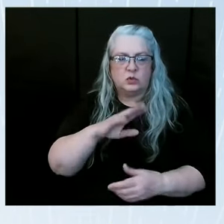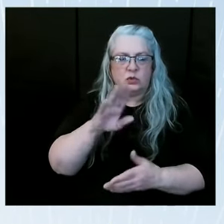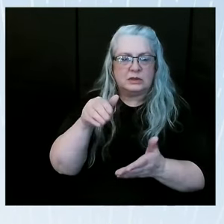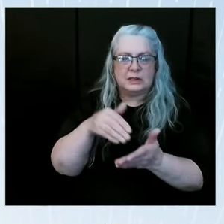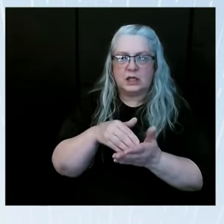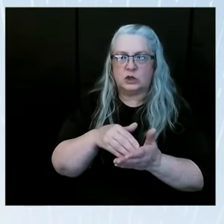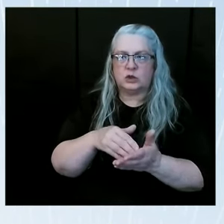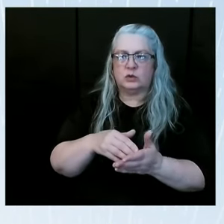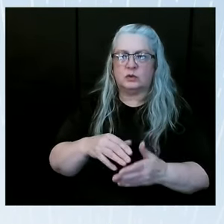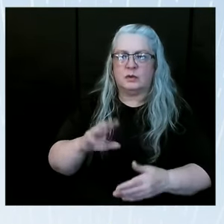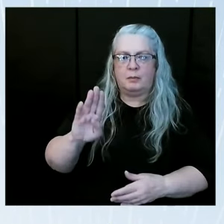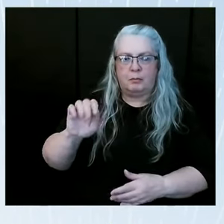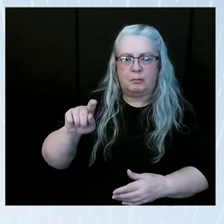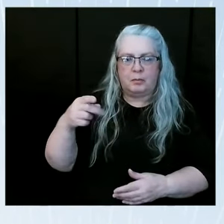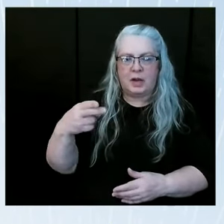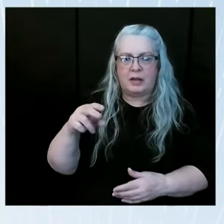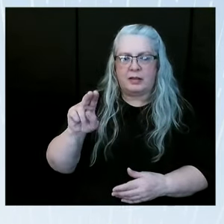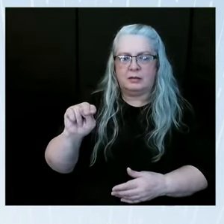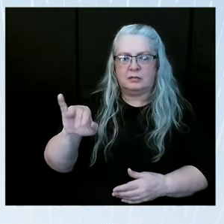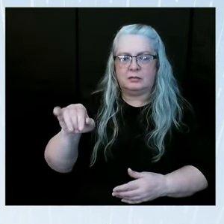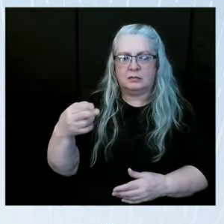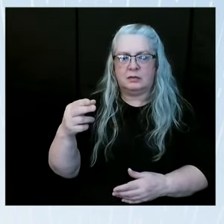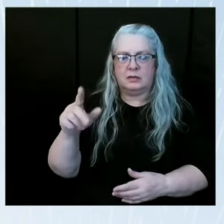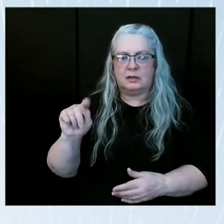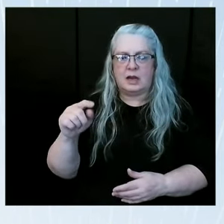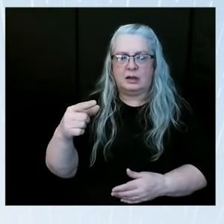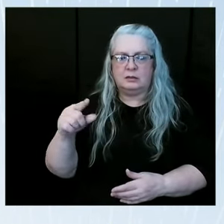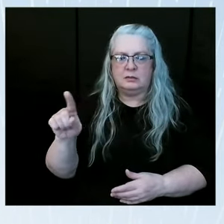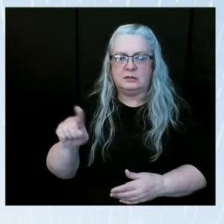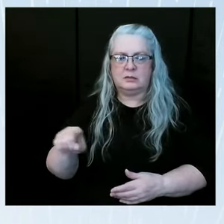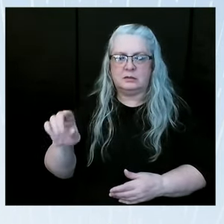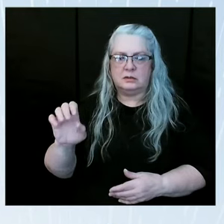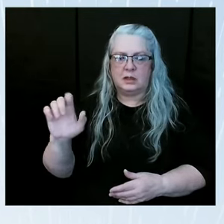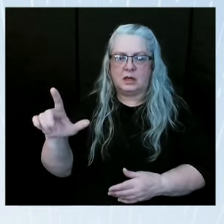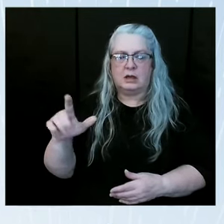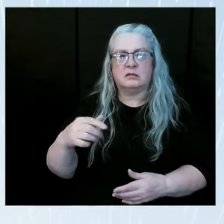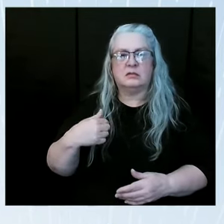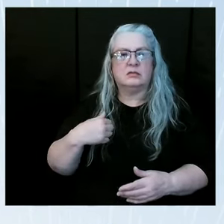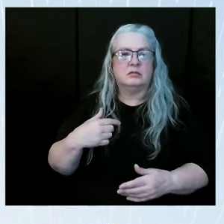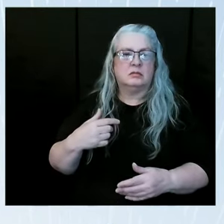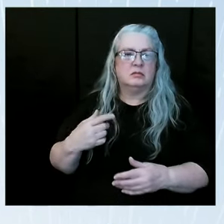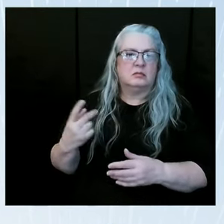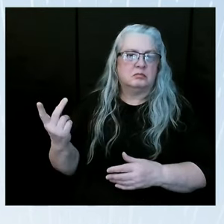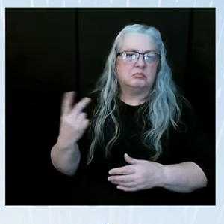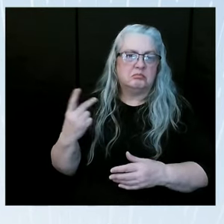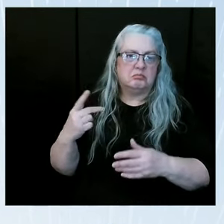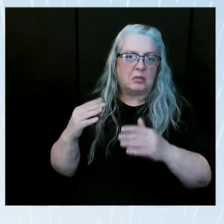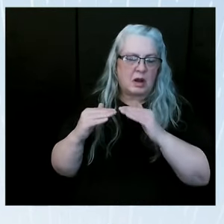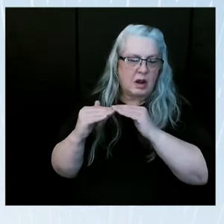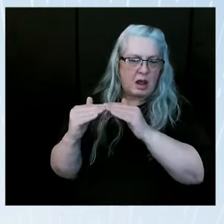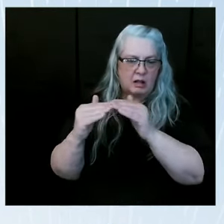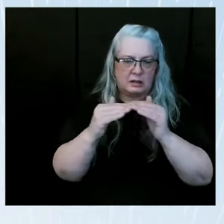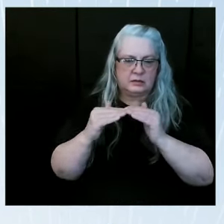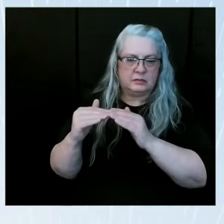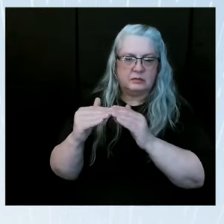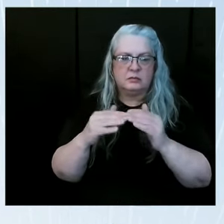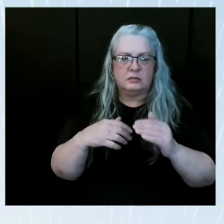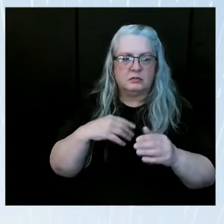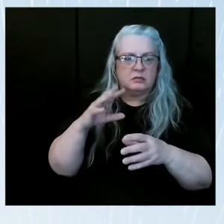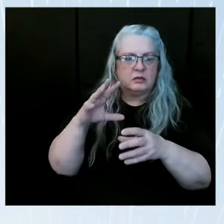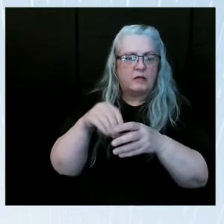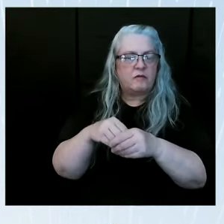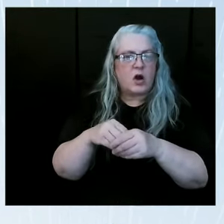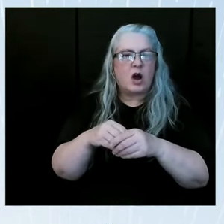catalyzing our efforts in the Department of Homeland Security. And we engaged with the people that do this work, that fight human